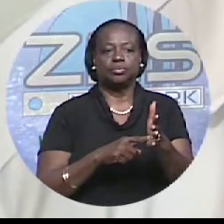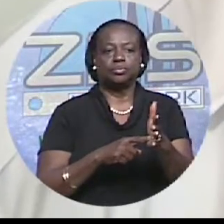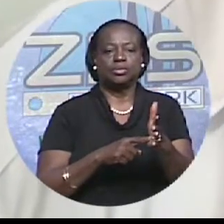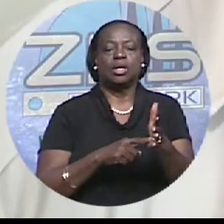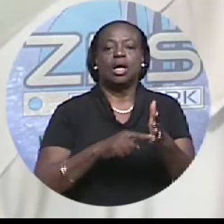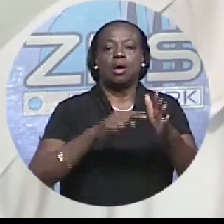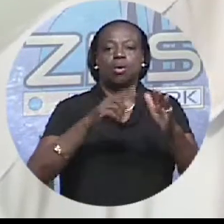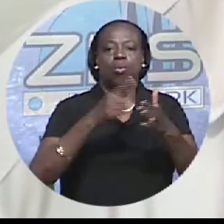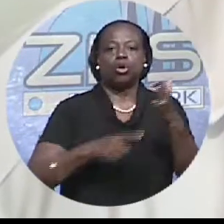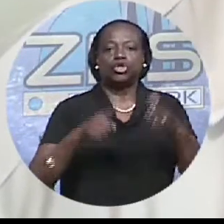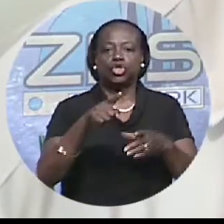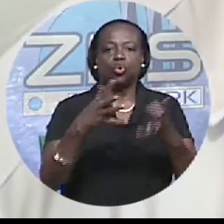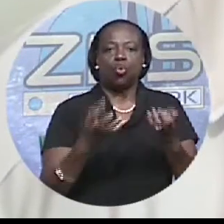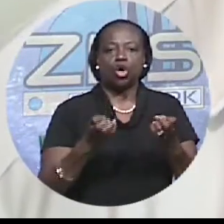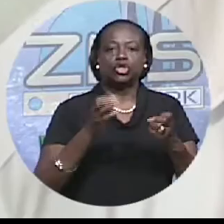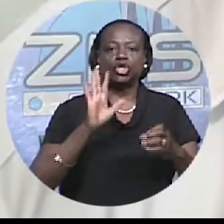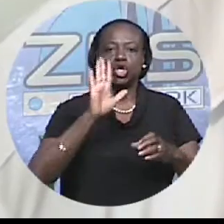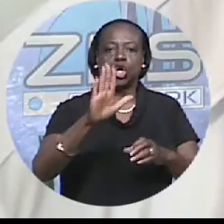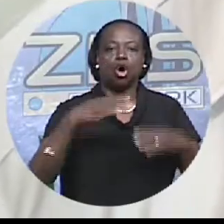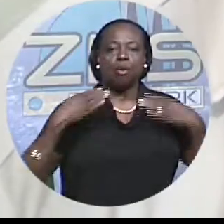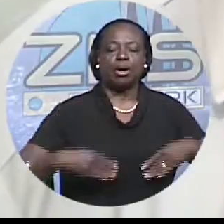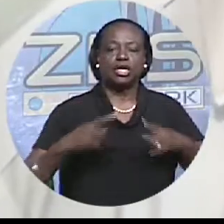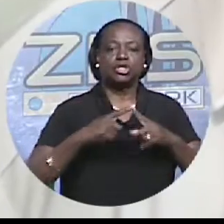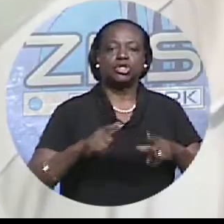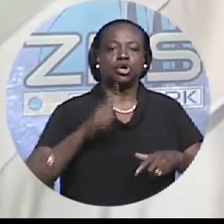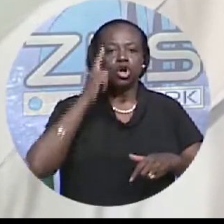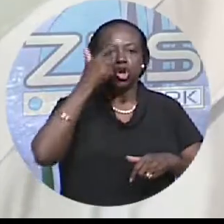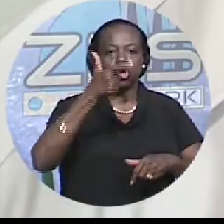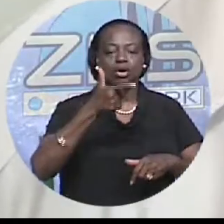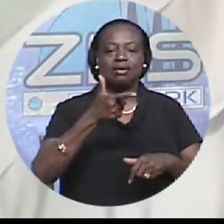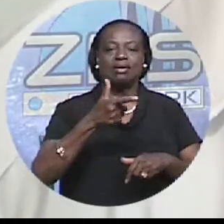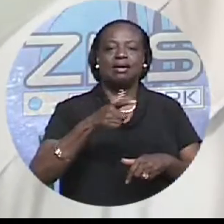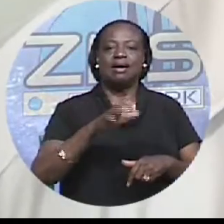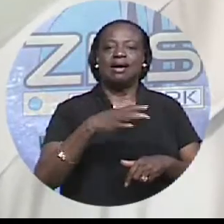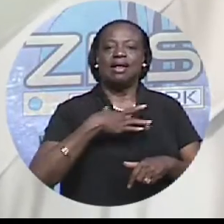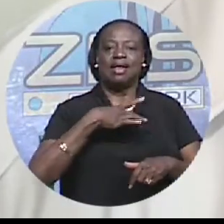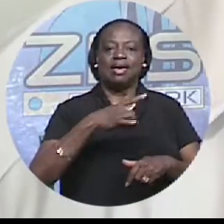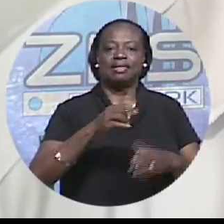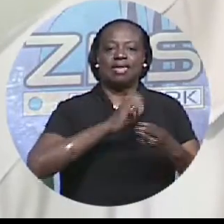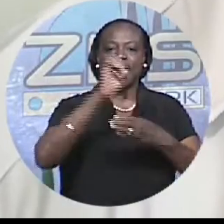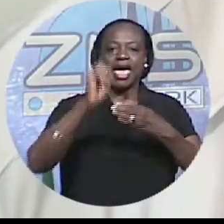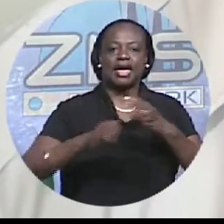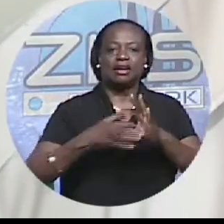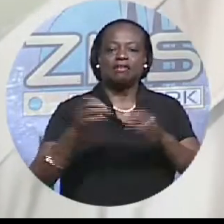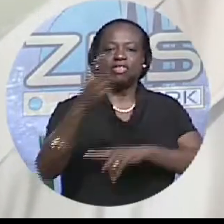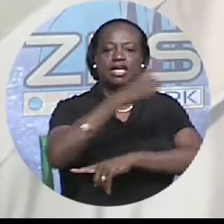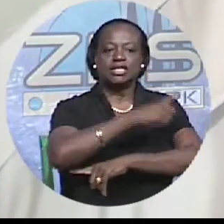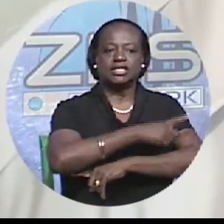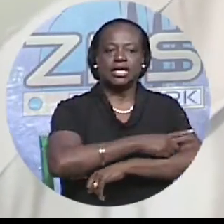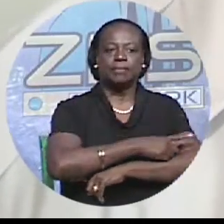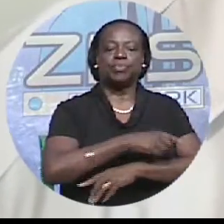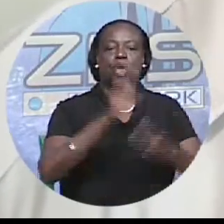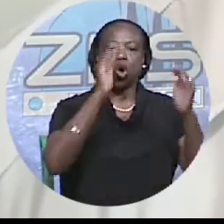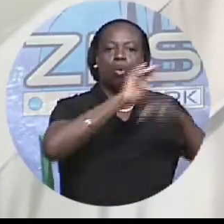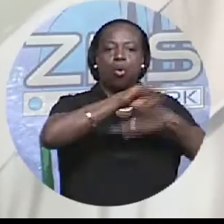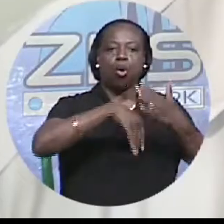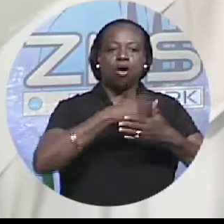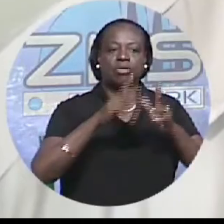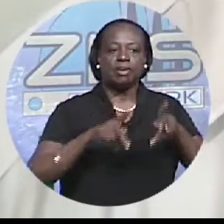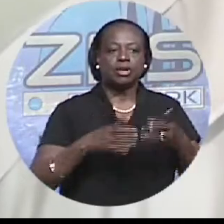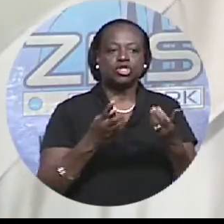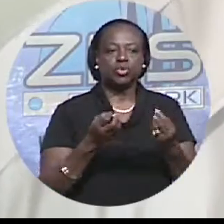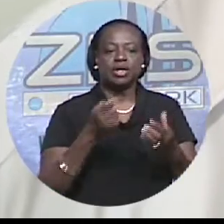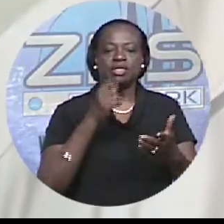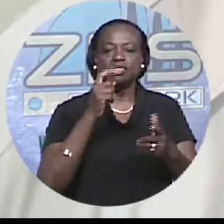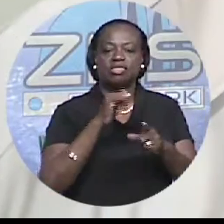it to be looking like at the end of the day. So I'm hoping that they all have these diets all locked in now, and they're doing the right thing as far as staying away from the